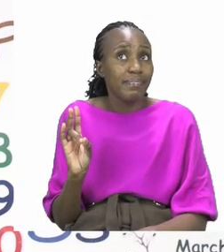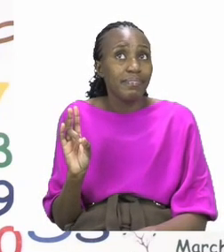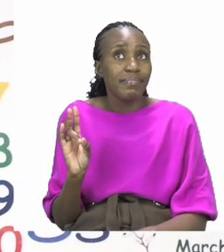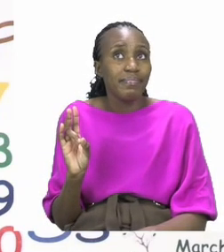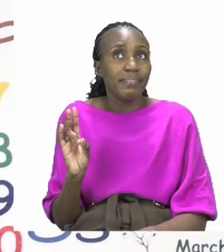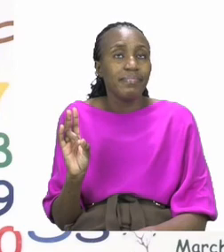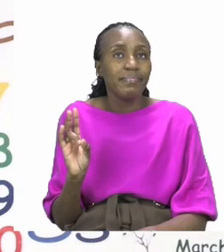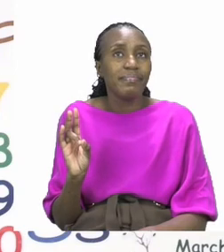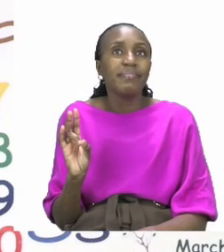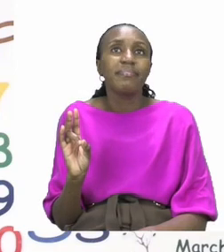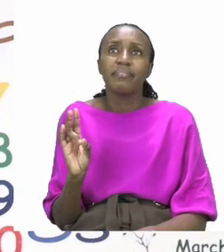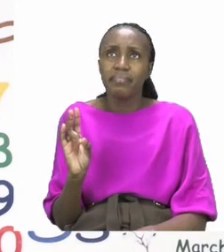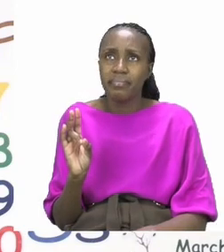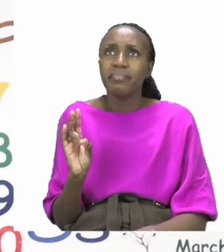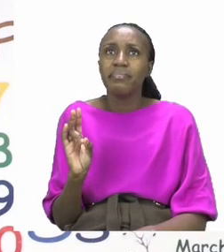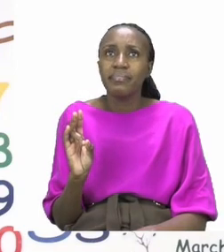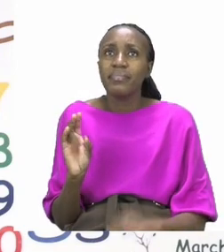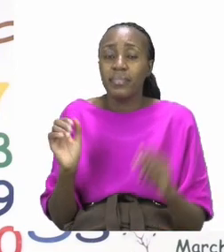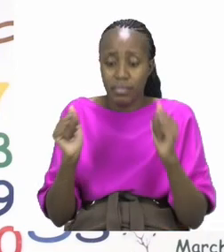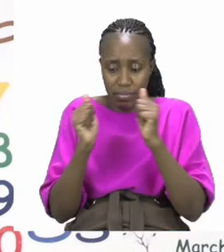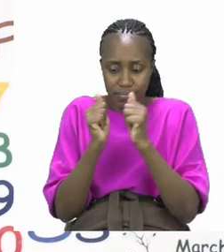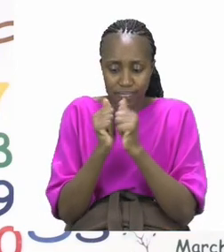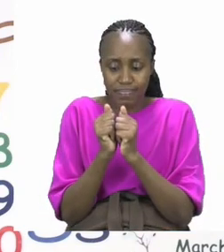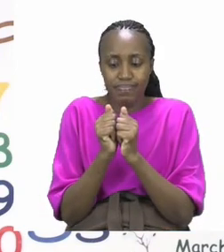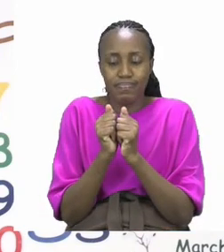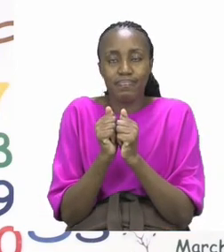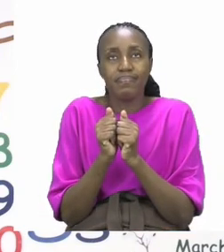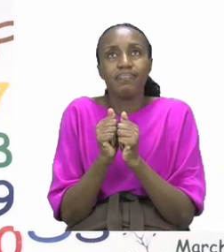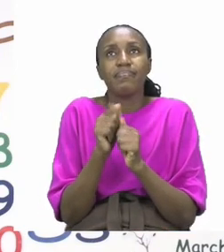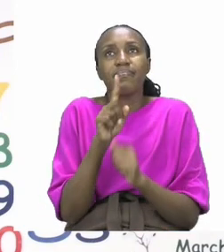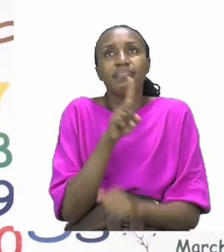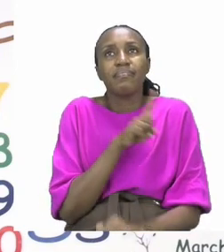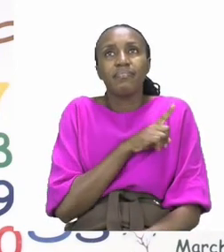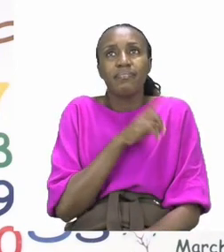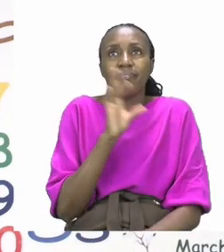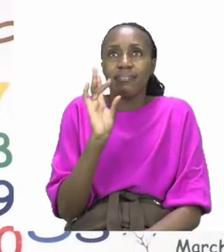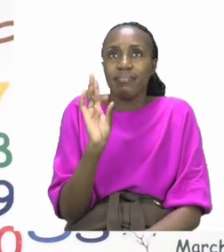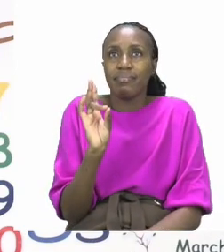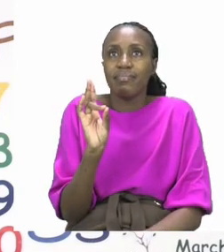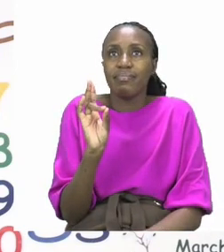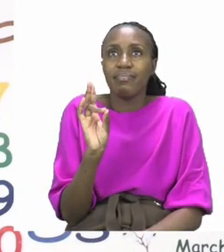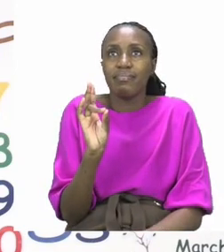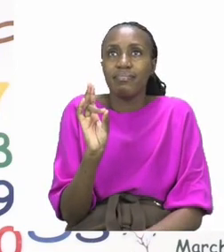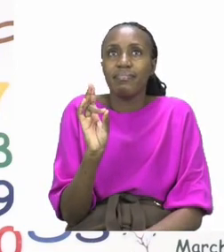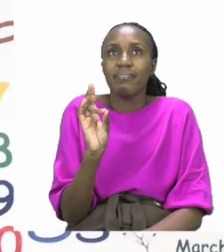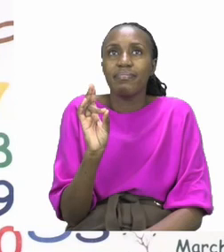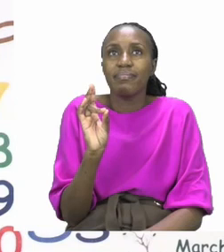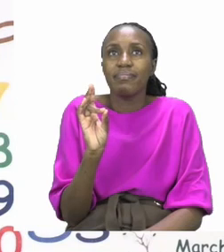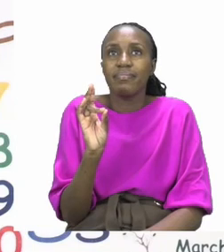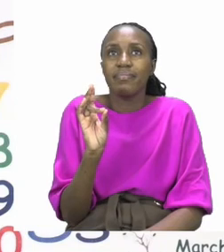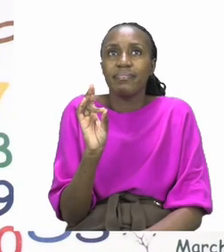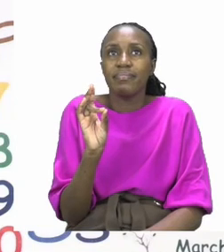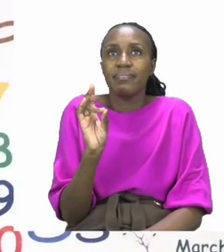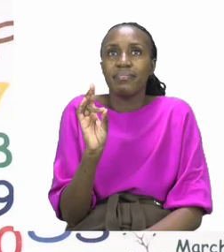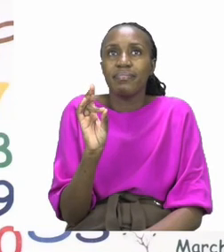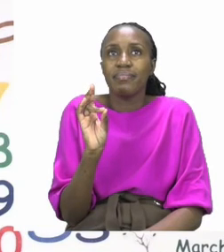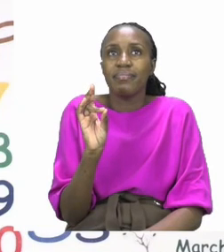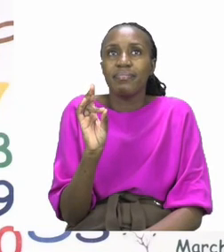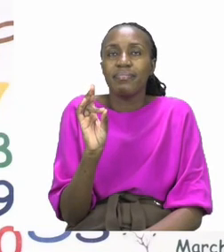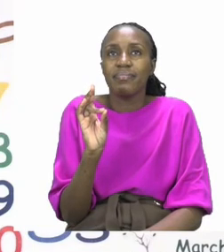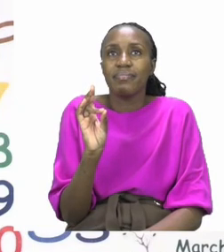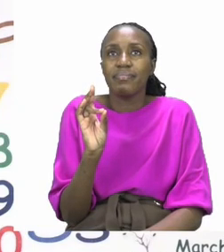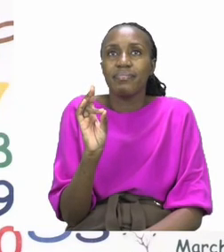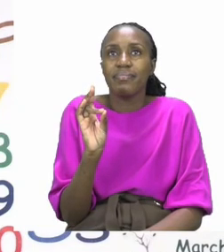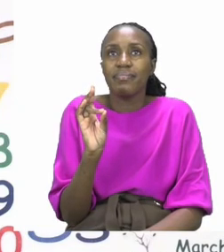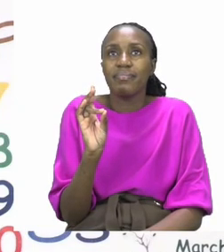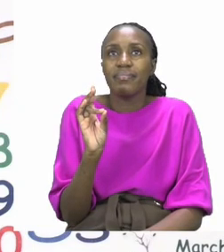17. So that means 8 newspapers plus 9 bottles make 17